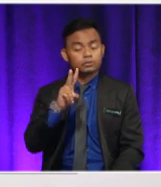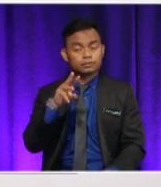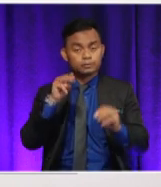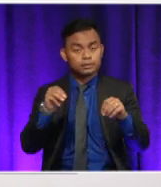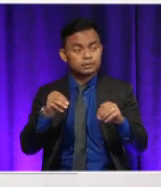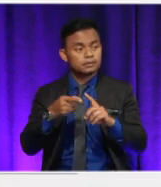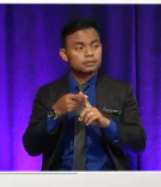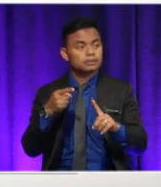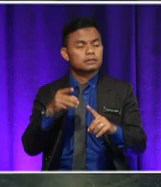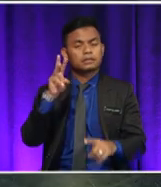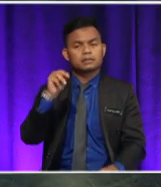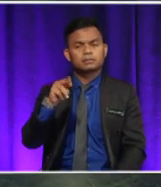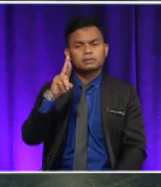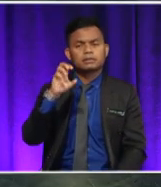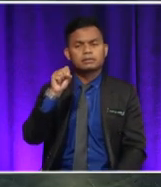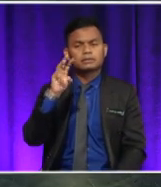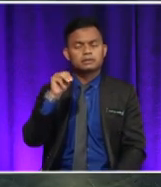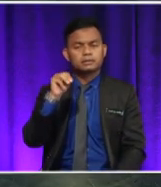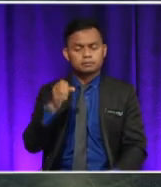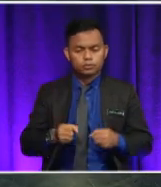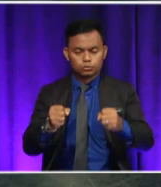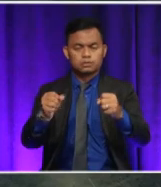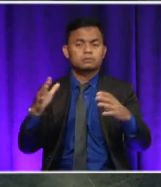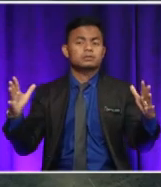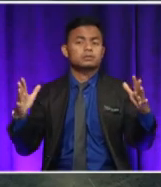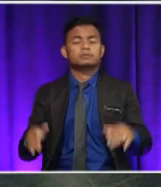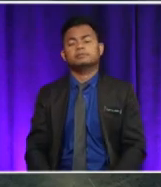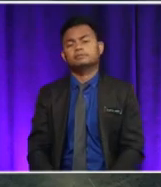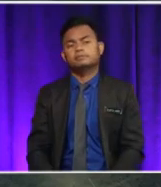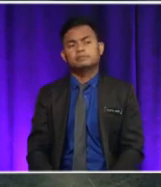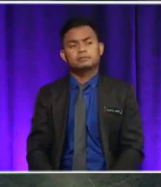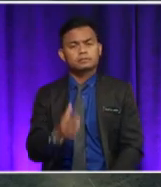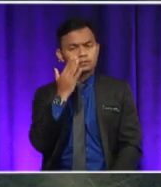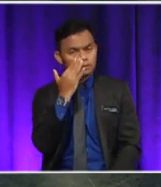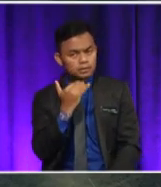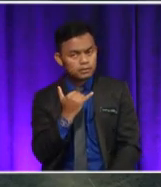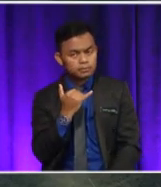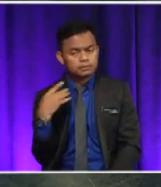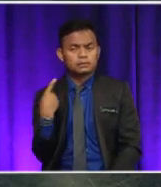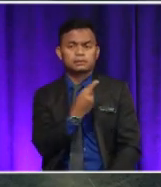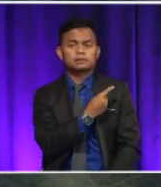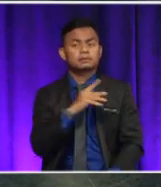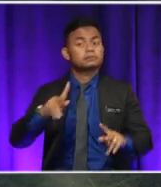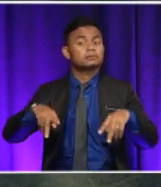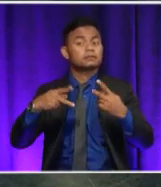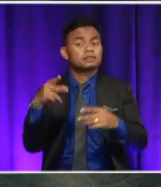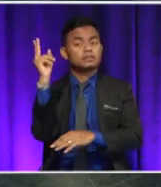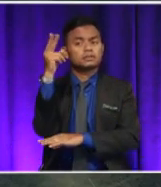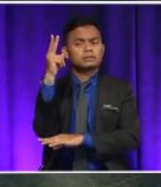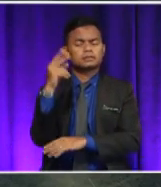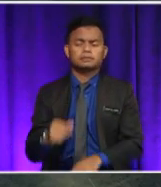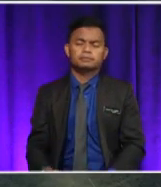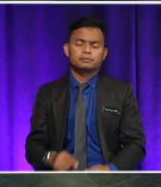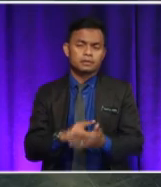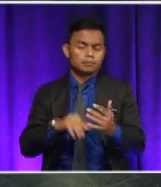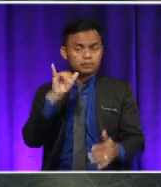MRSM Sungai Besar. And Teacher Liana, I'm wondering why did we actually get to the jungle? What has that got to do with what we are